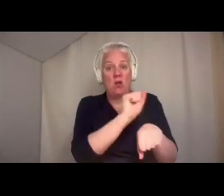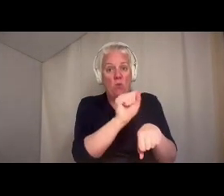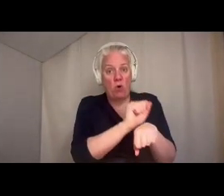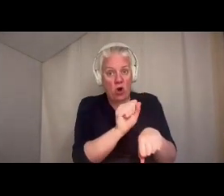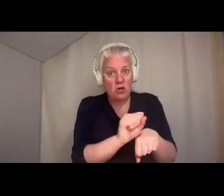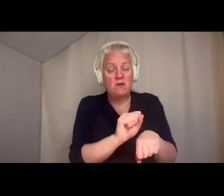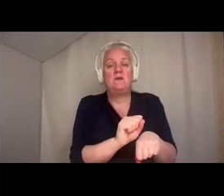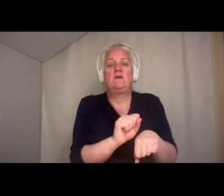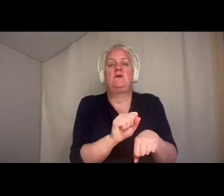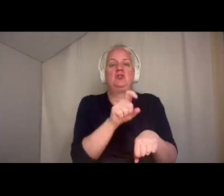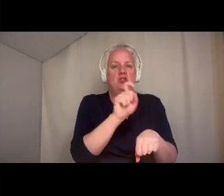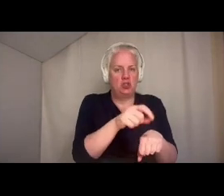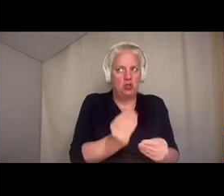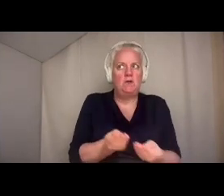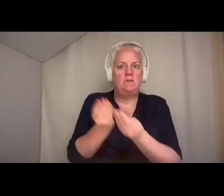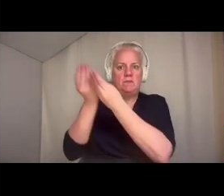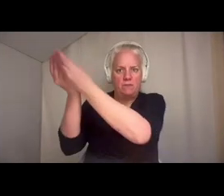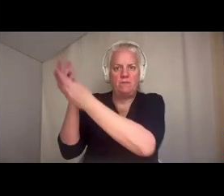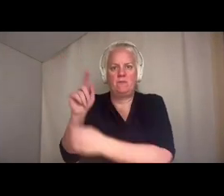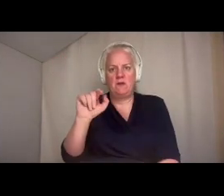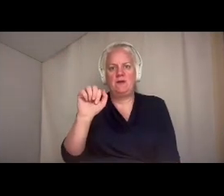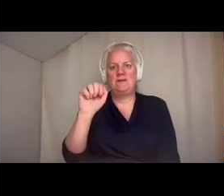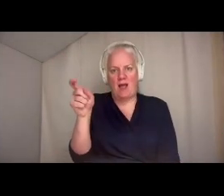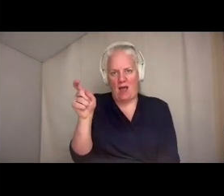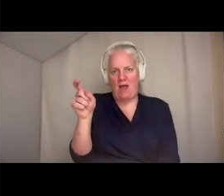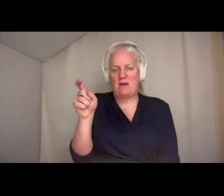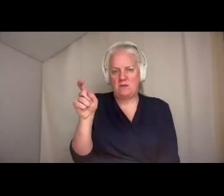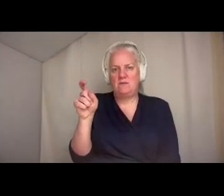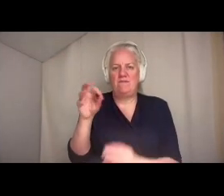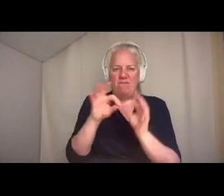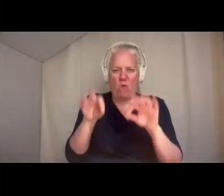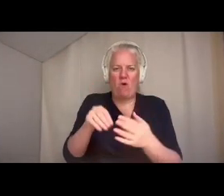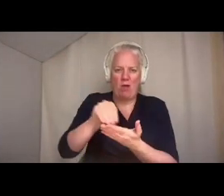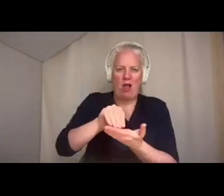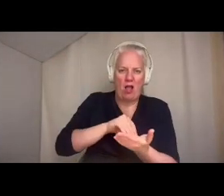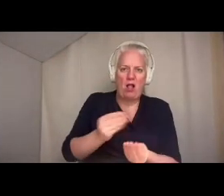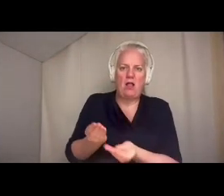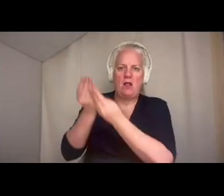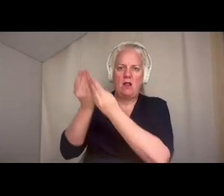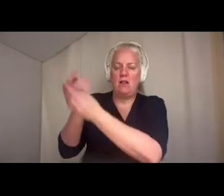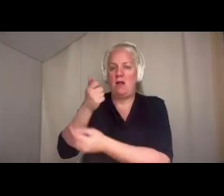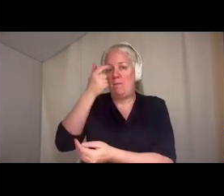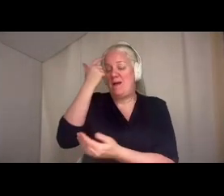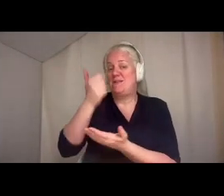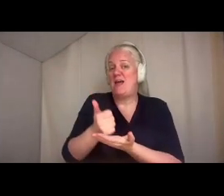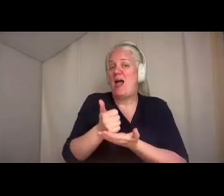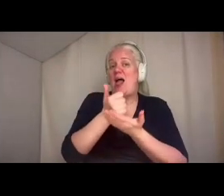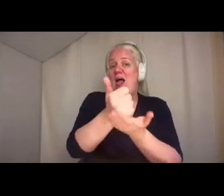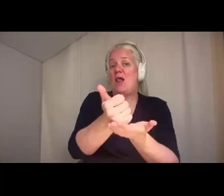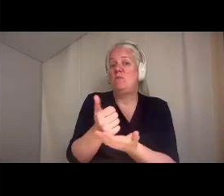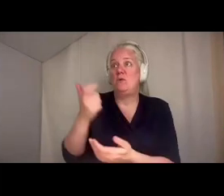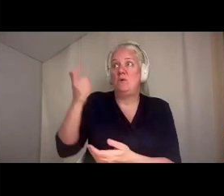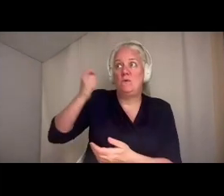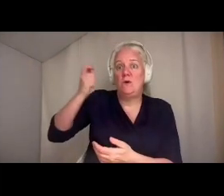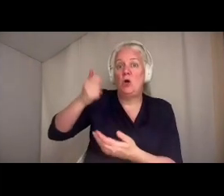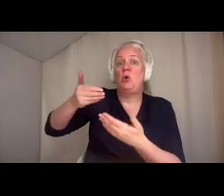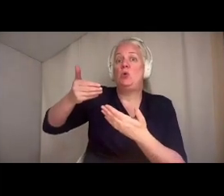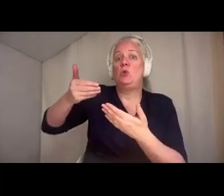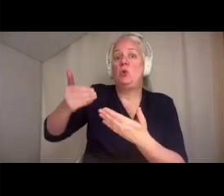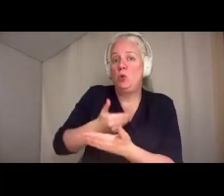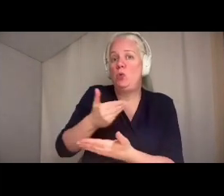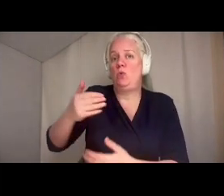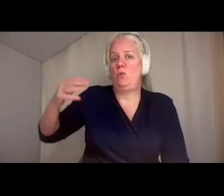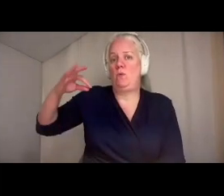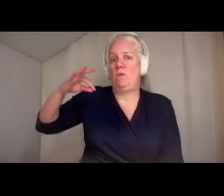income taxes because it can help you to access new benefits that may not even be means